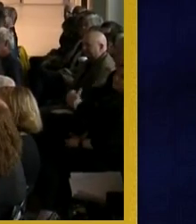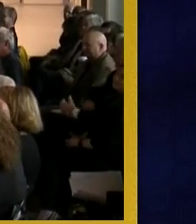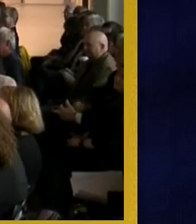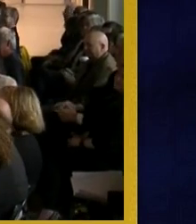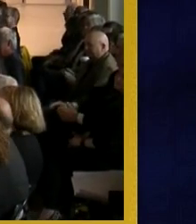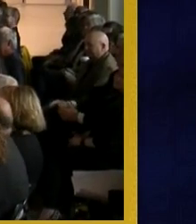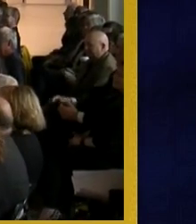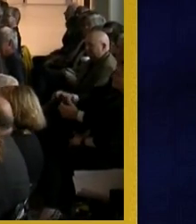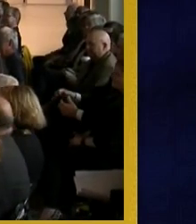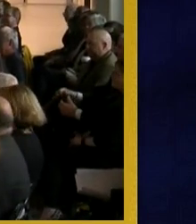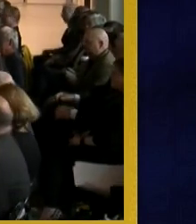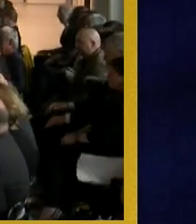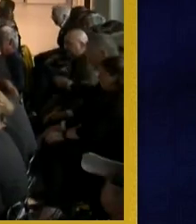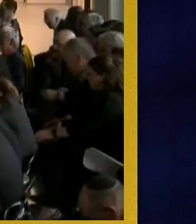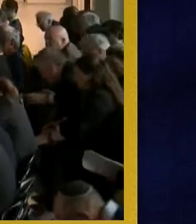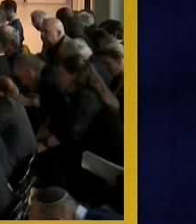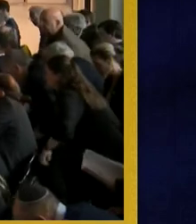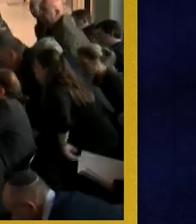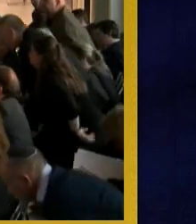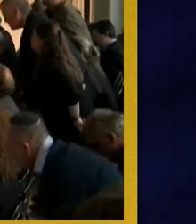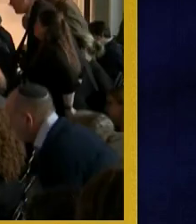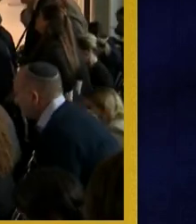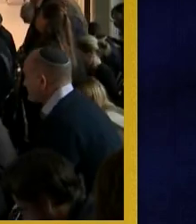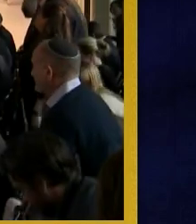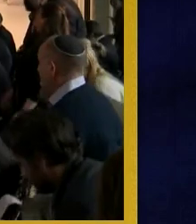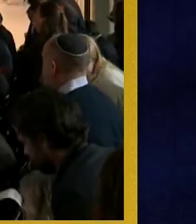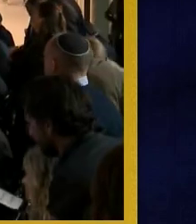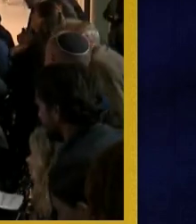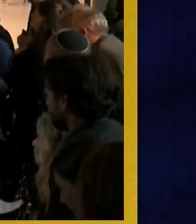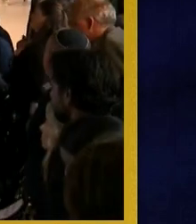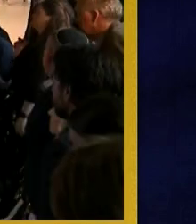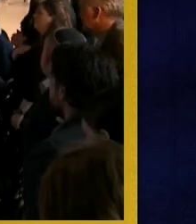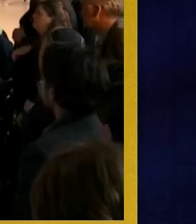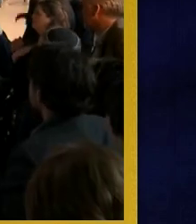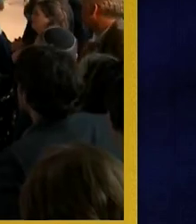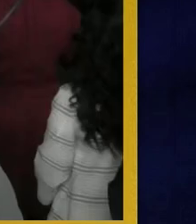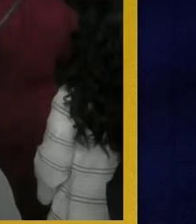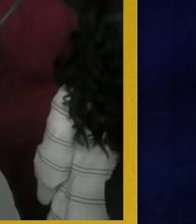At this time, I invite you to please stand for the Pledge of Allegiance.